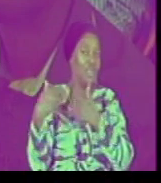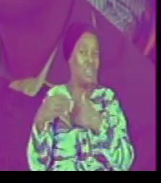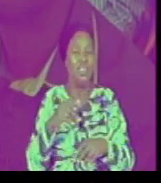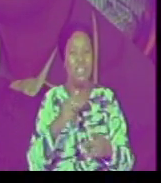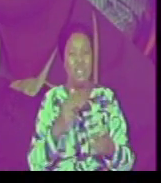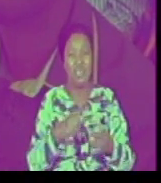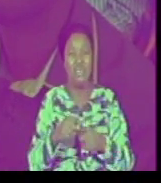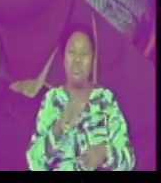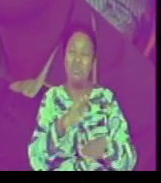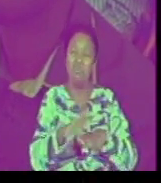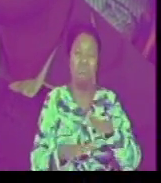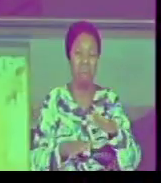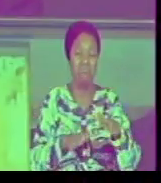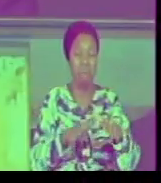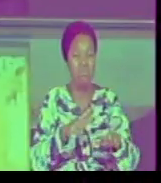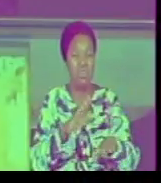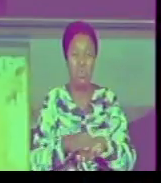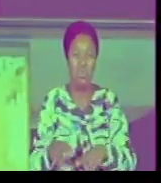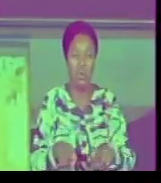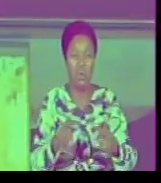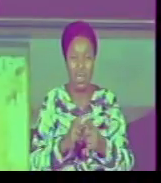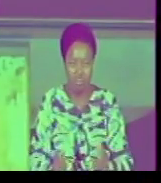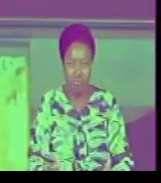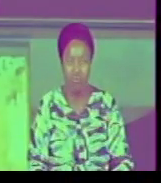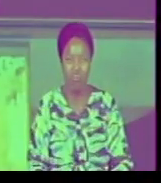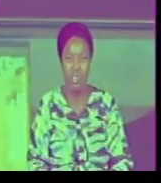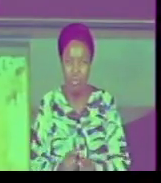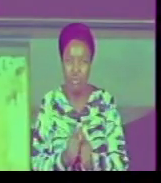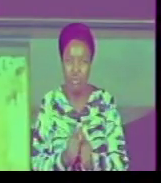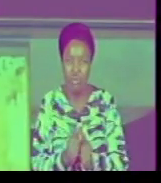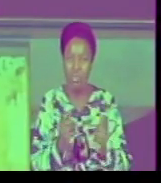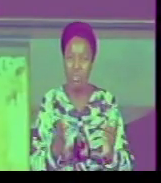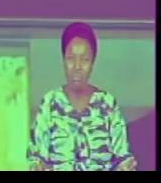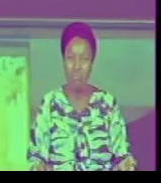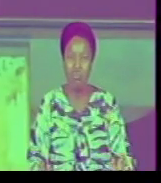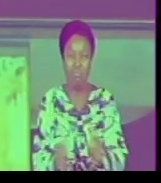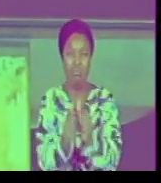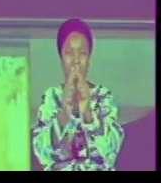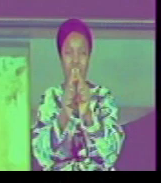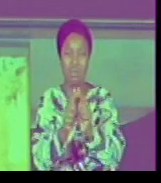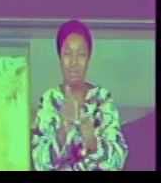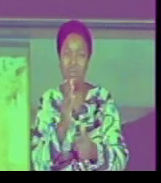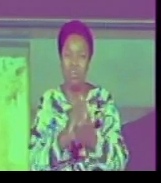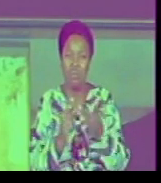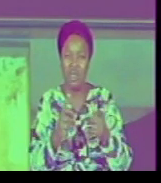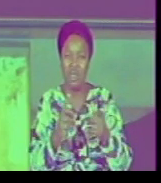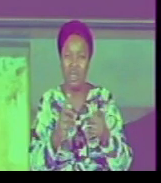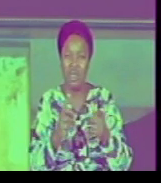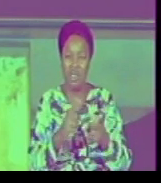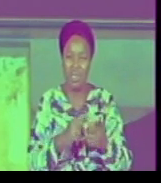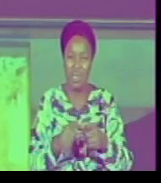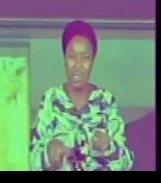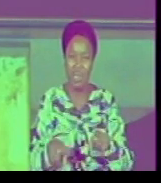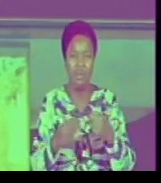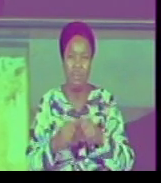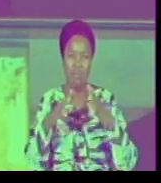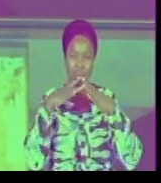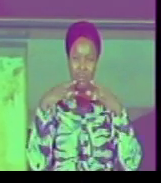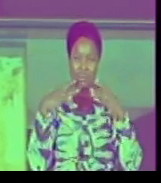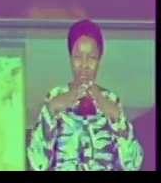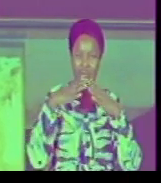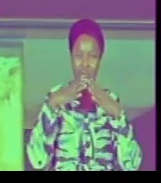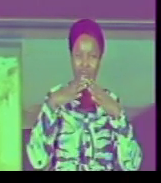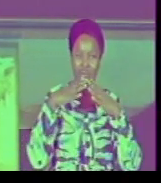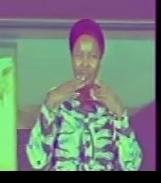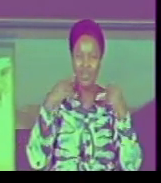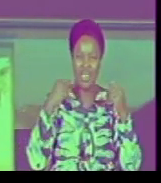somebody. And as he was coming, he was smiling. And I was wondering, who is this person? And then when